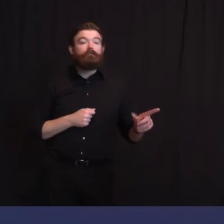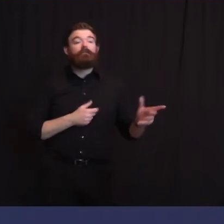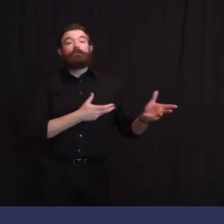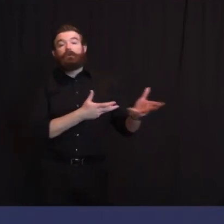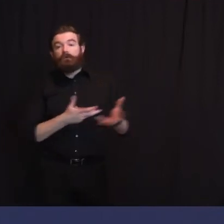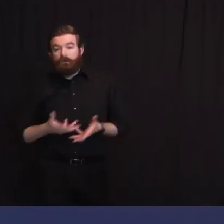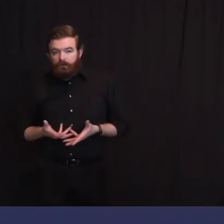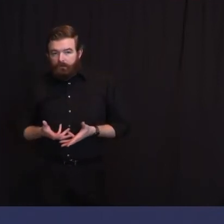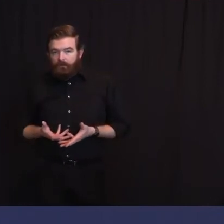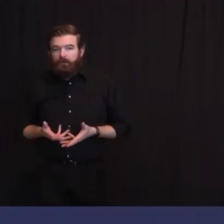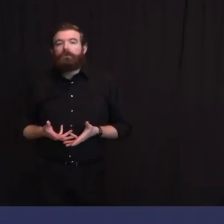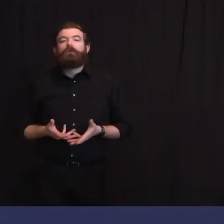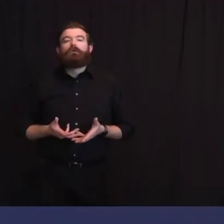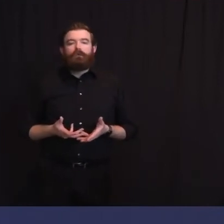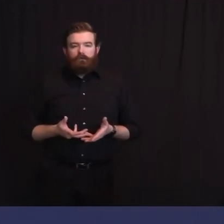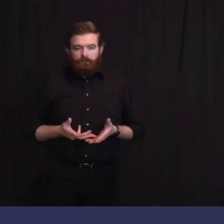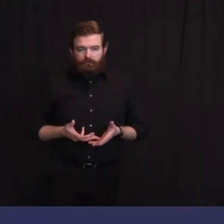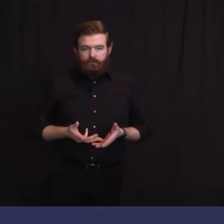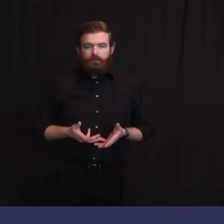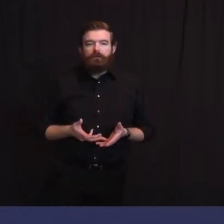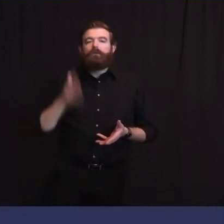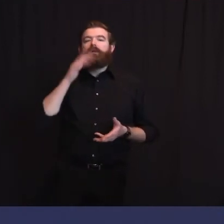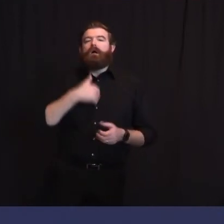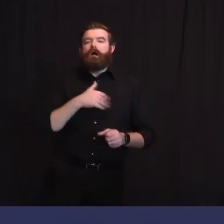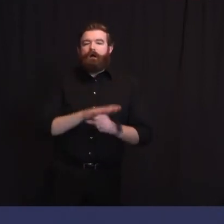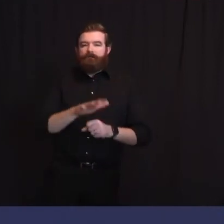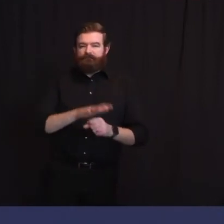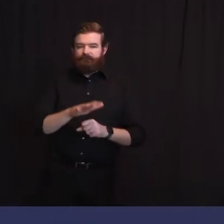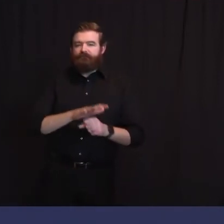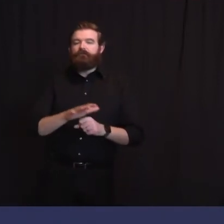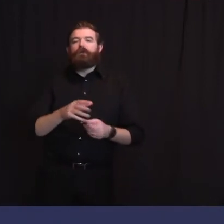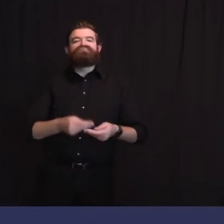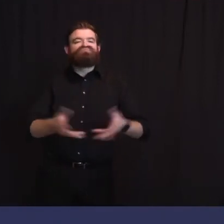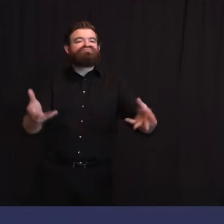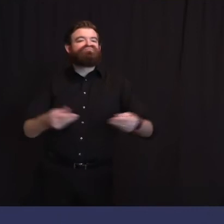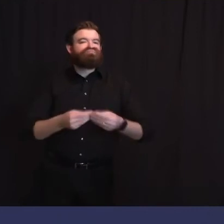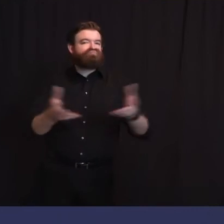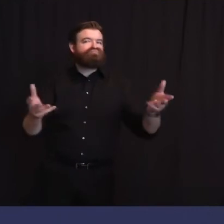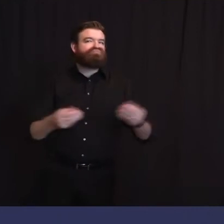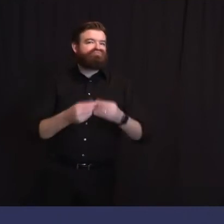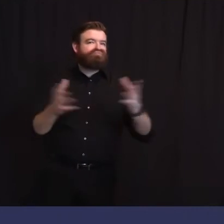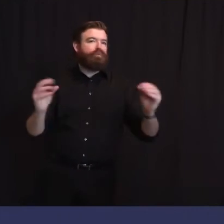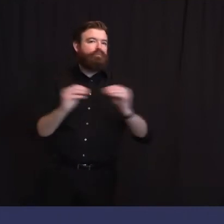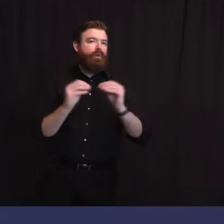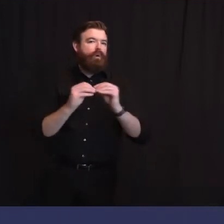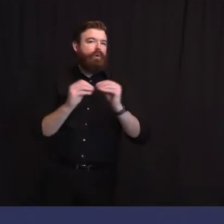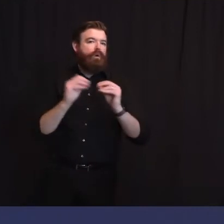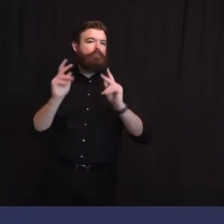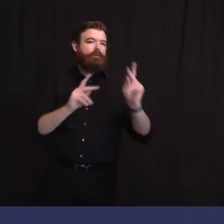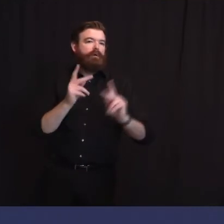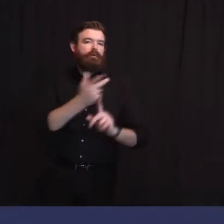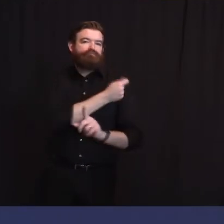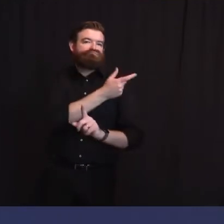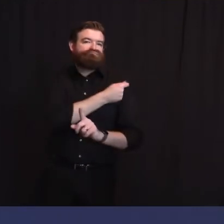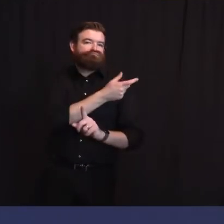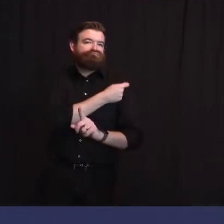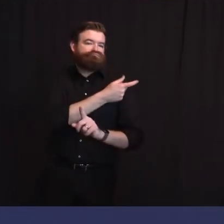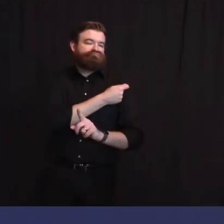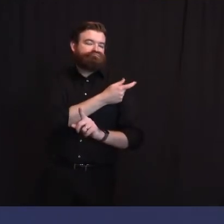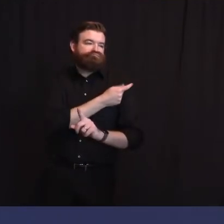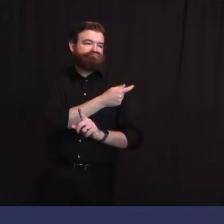the ready to deliver the goods, to deliver those doses into people's arms. We'll stay with, unless you hear otherwise from Dan Bryan, is with